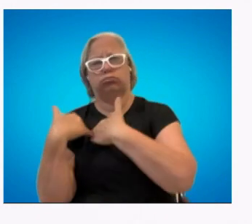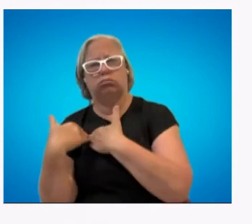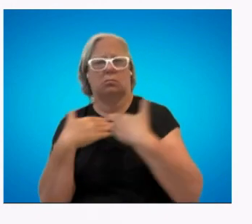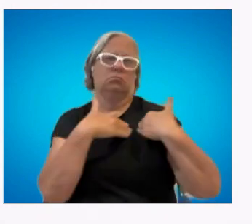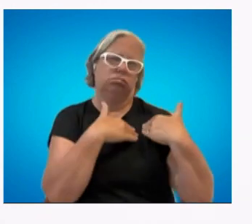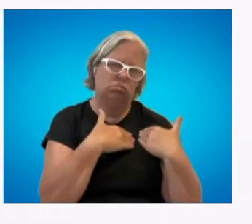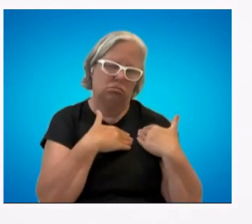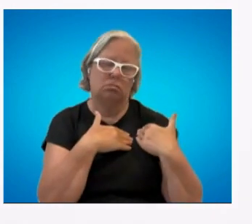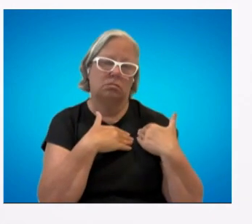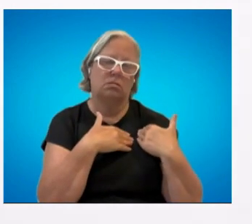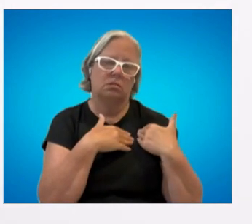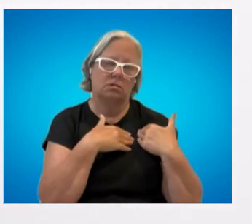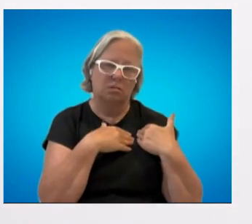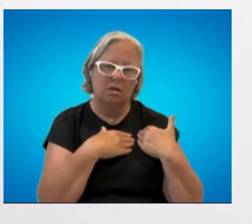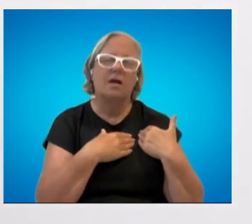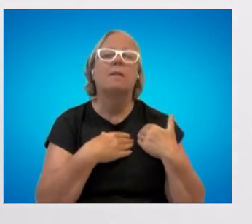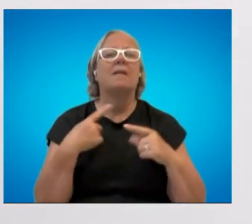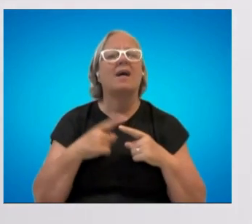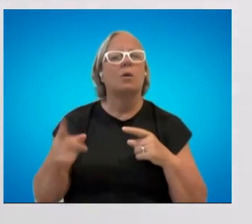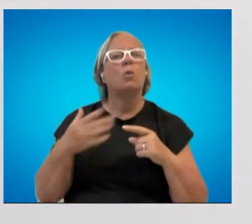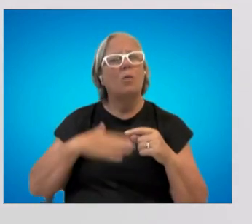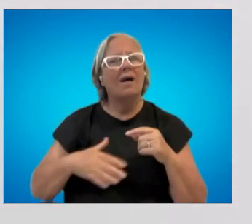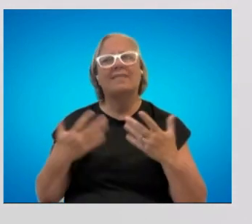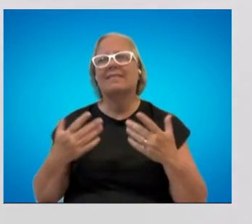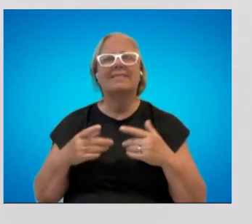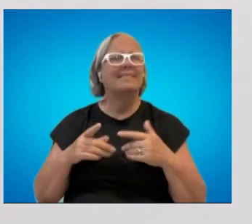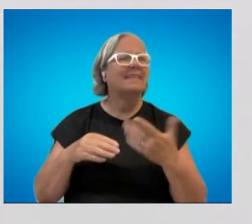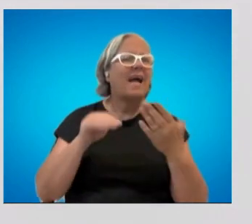long-term care services, and we come back to that a little bit later.